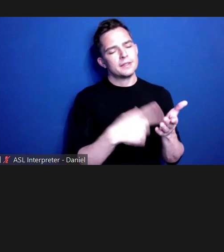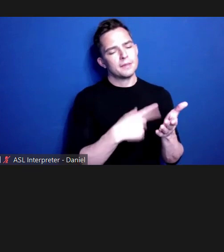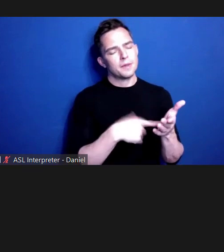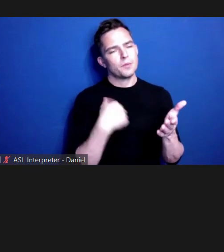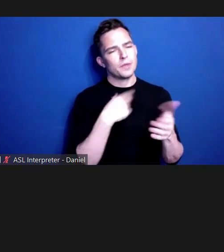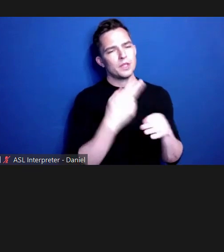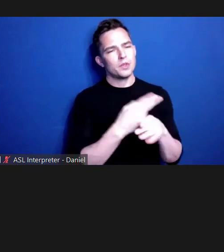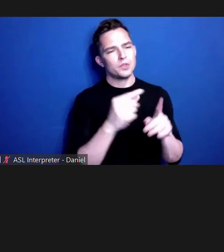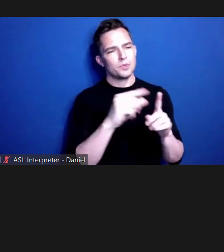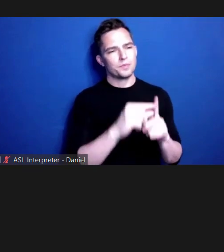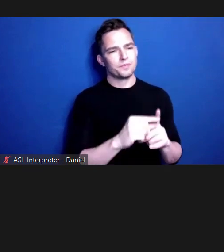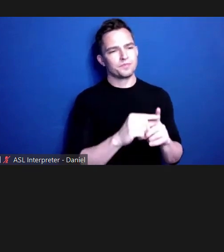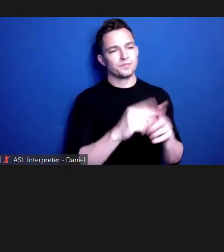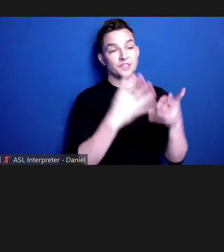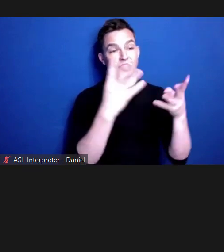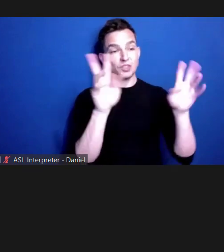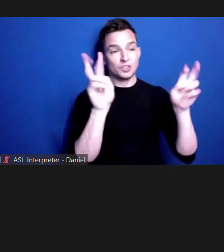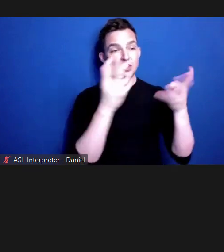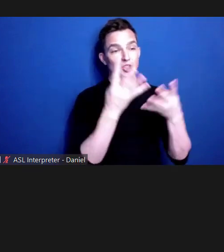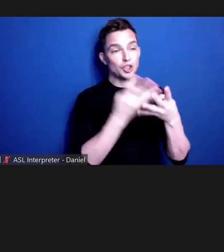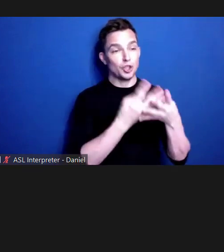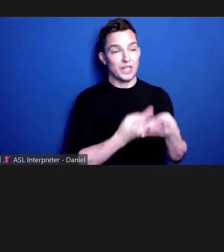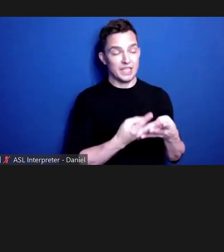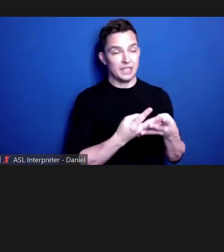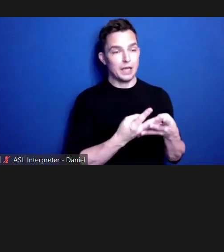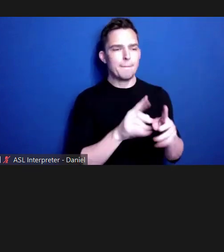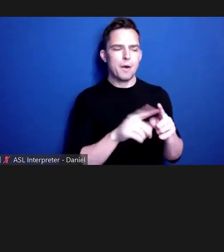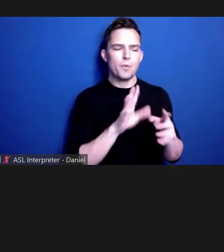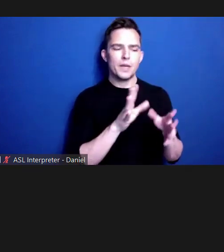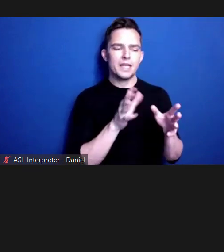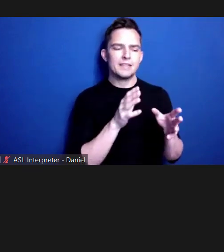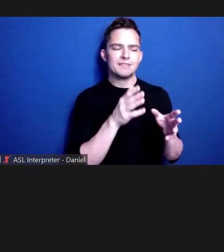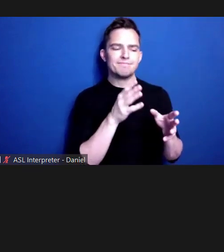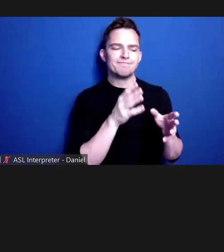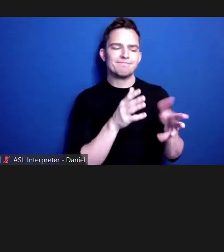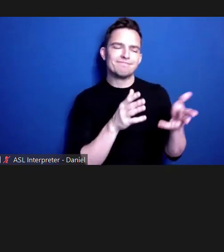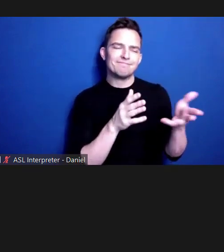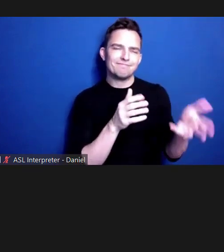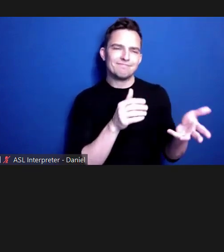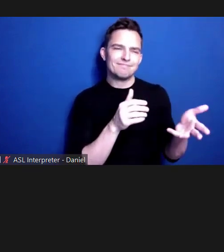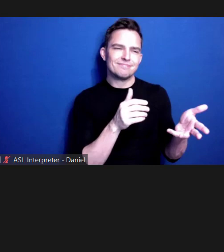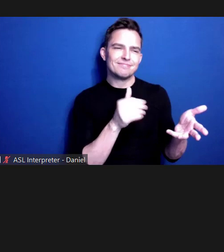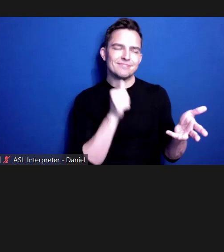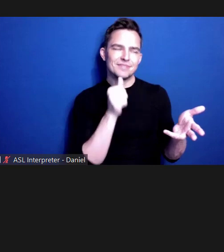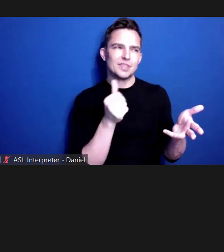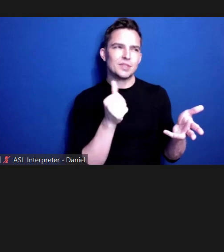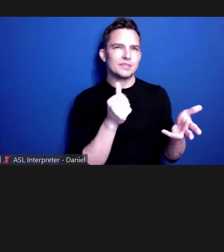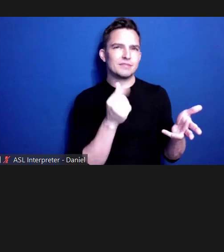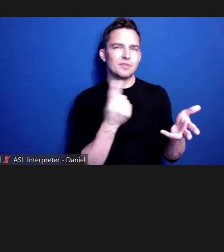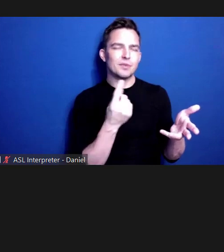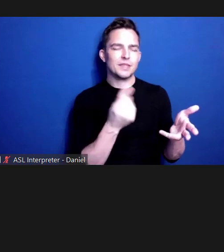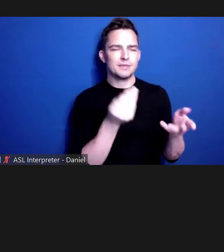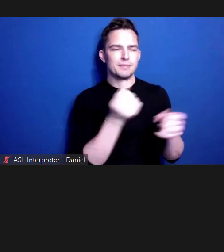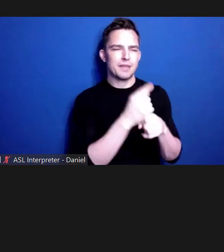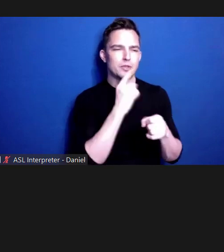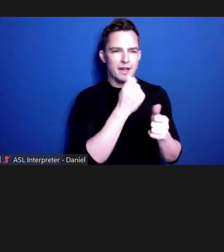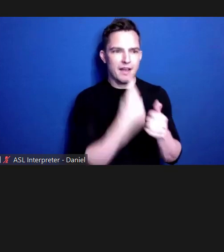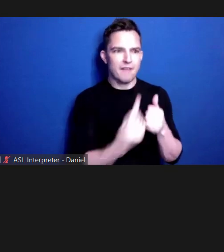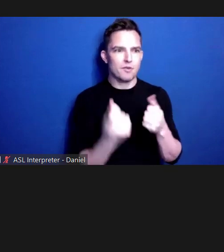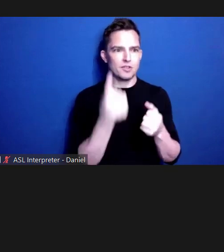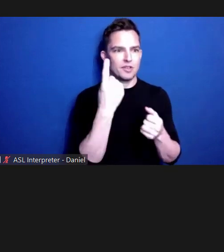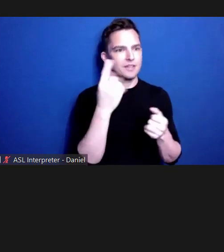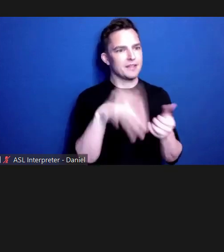use the term screening and we neglect to make sure that everybody really understands what that